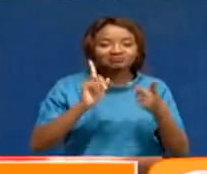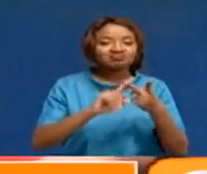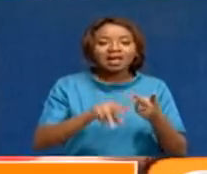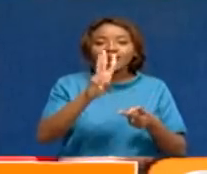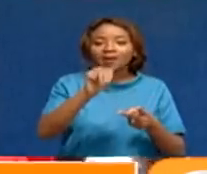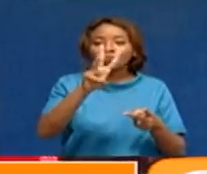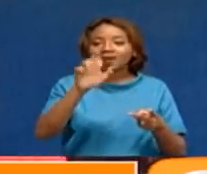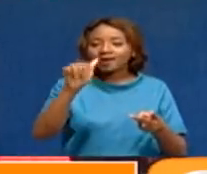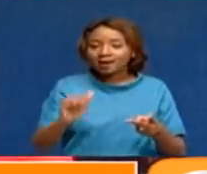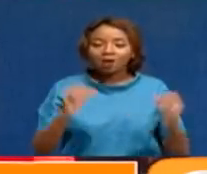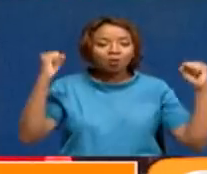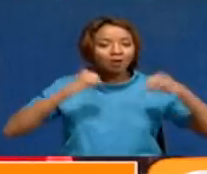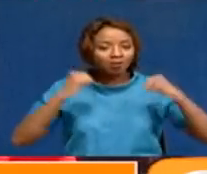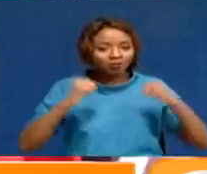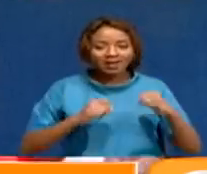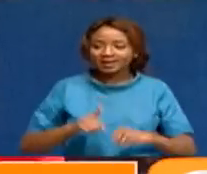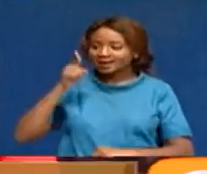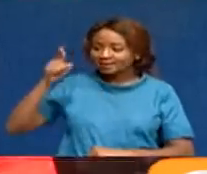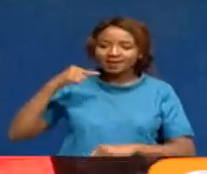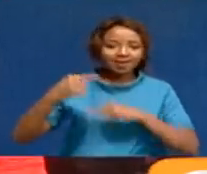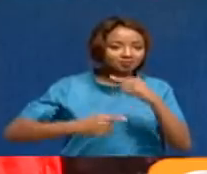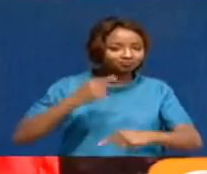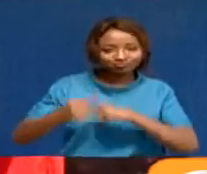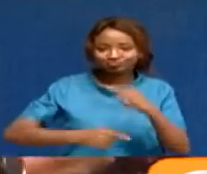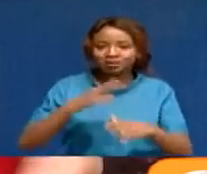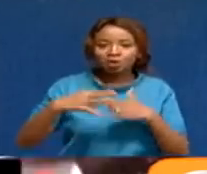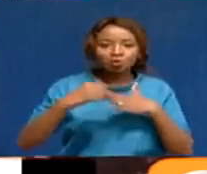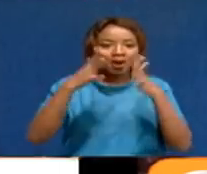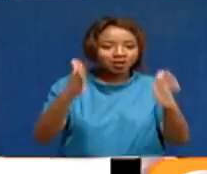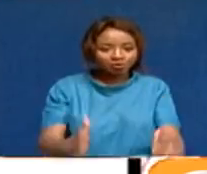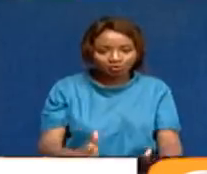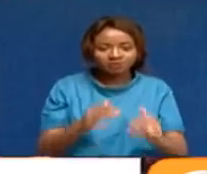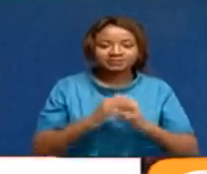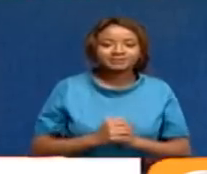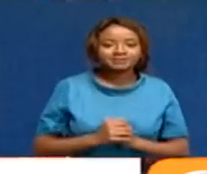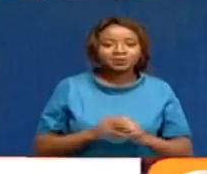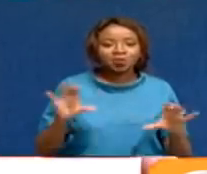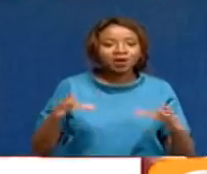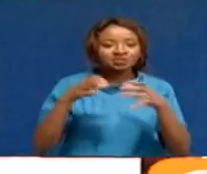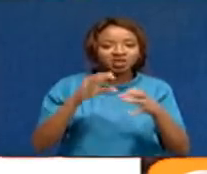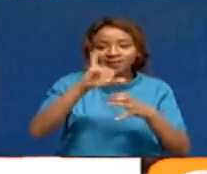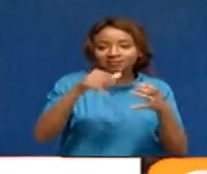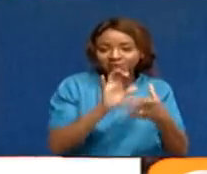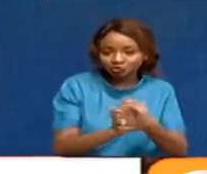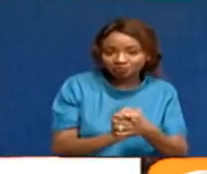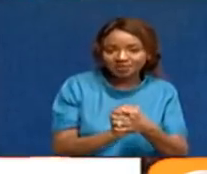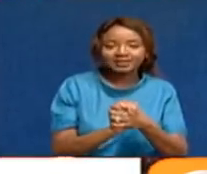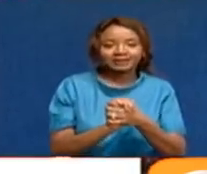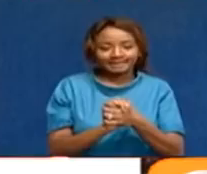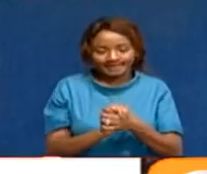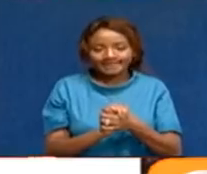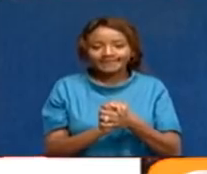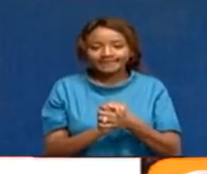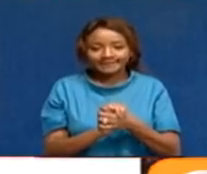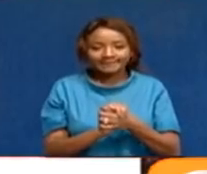wamekubaliana yeye aendelee kuwa kiongozi wa chama cha Jubilee hata